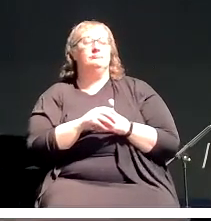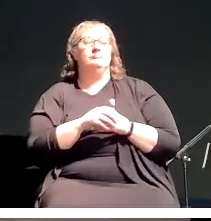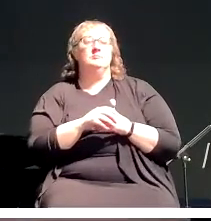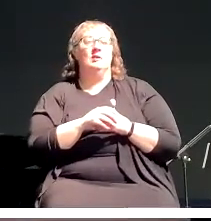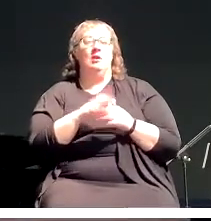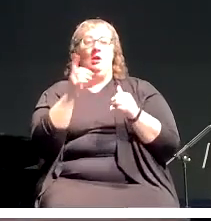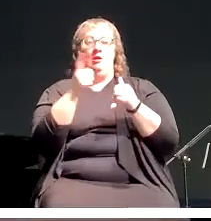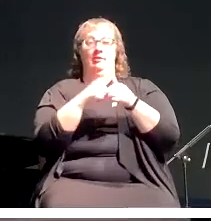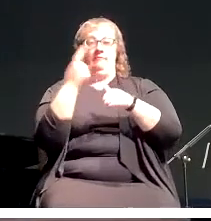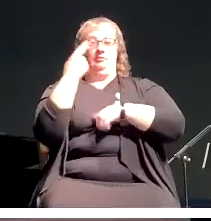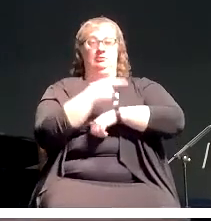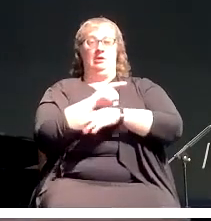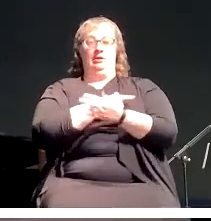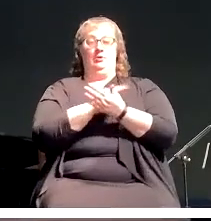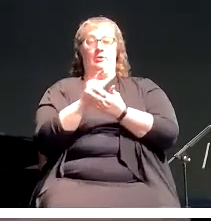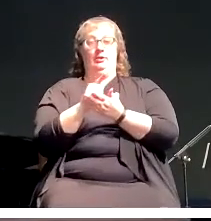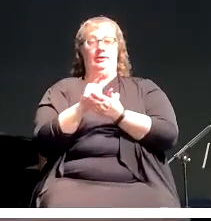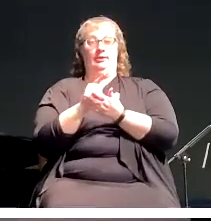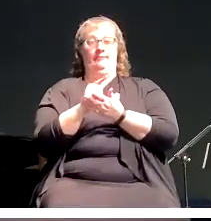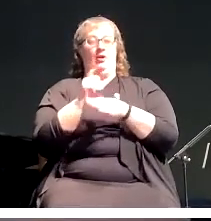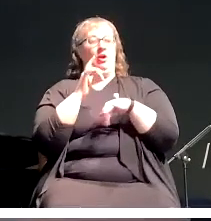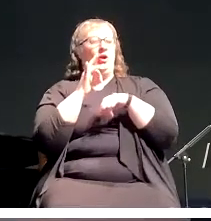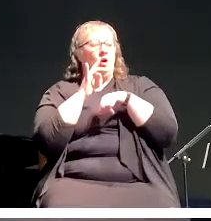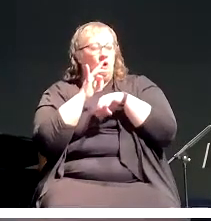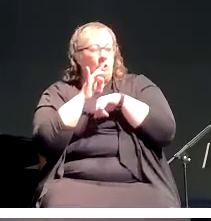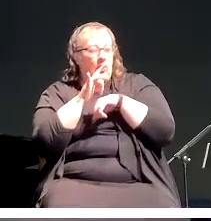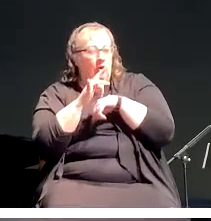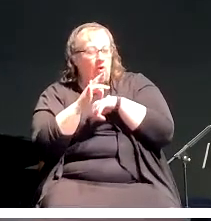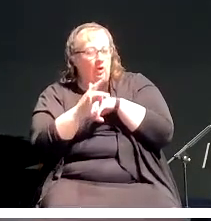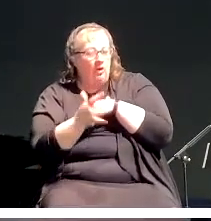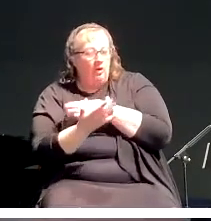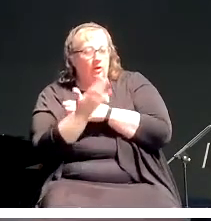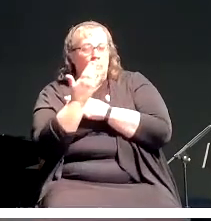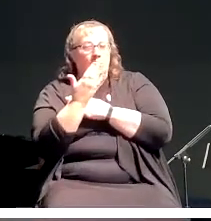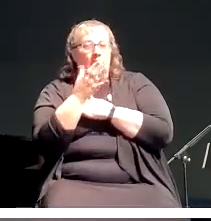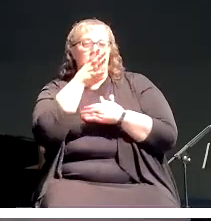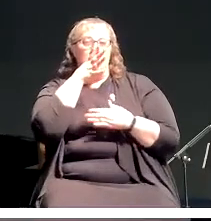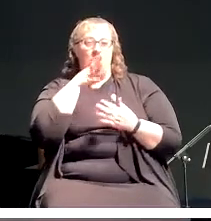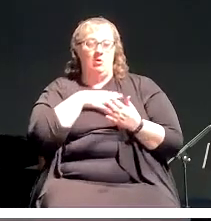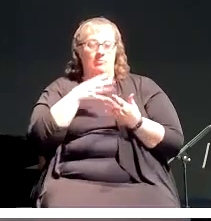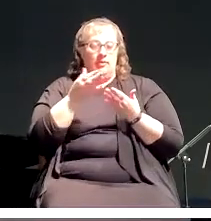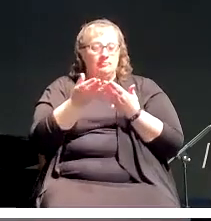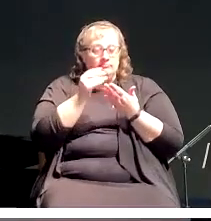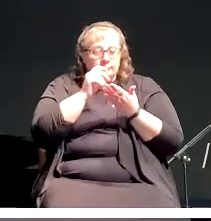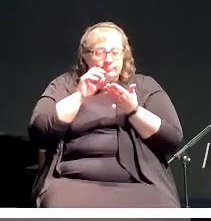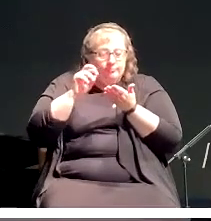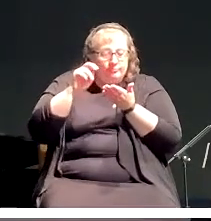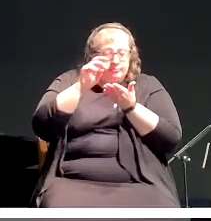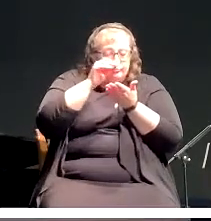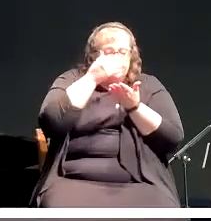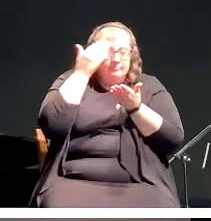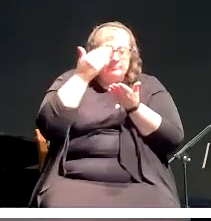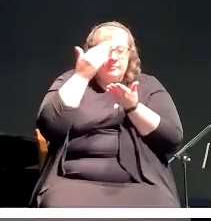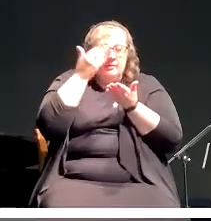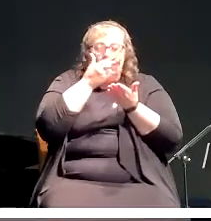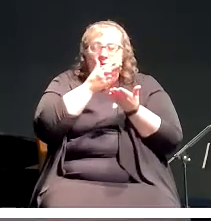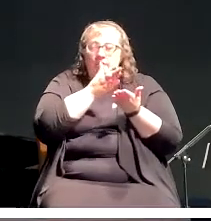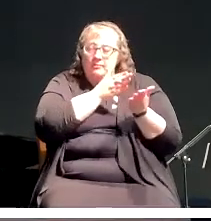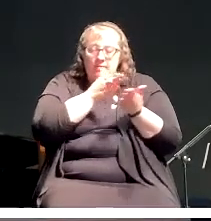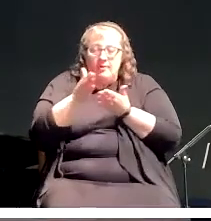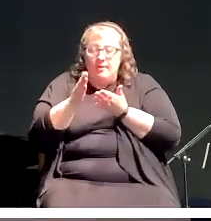"On the first day of the week, very early in the morning, the women took the spices they had prepared and went to the